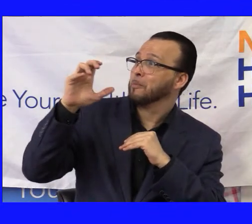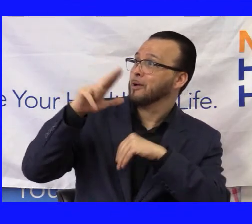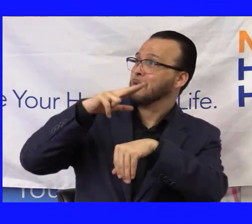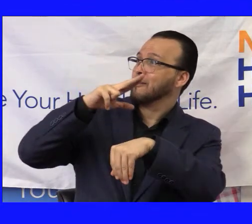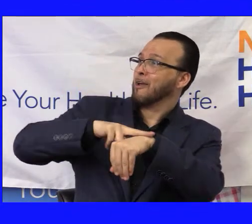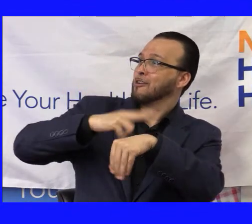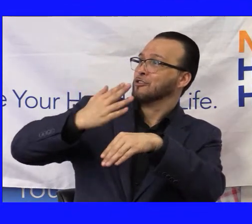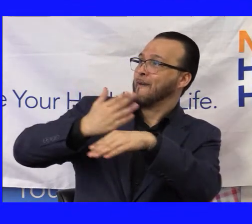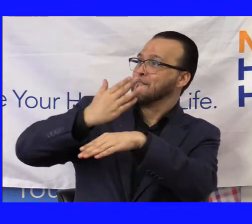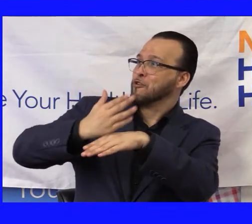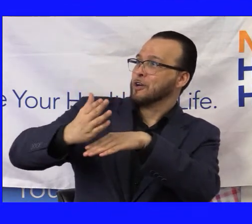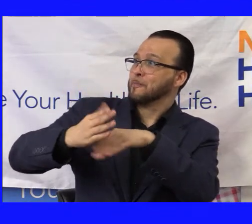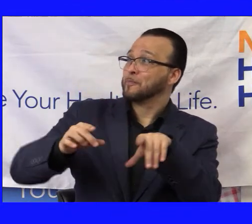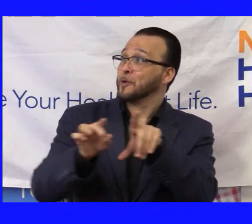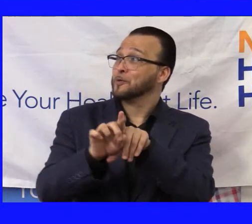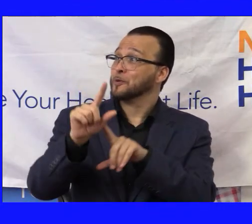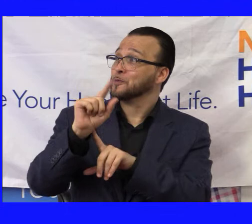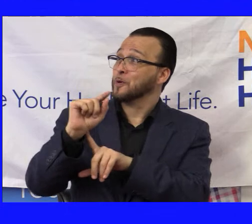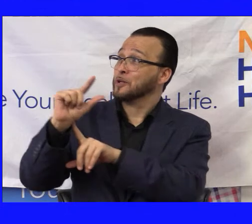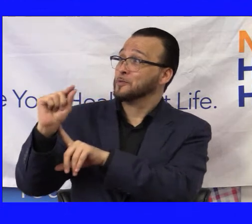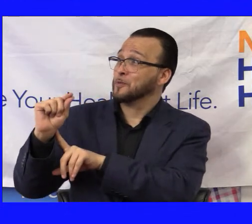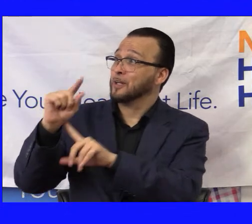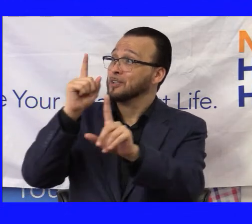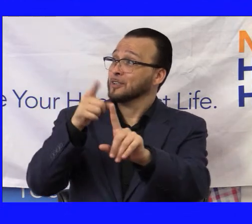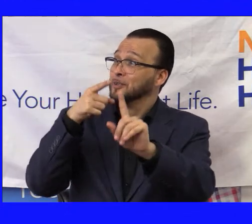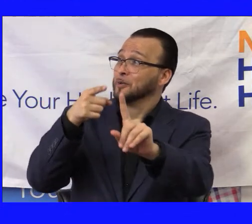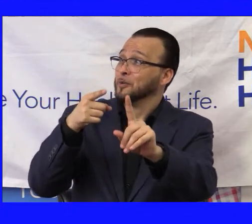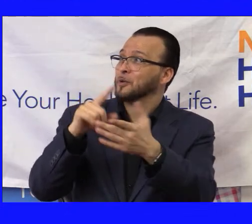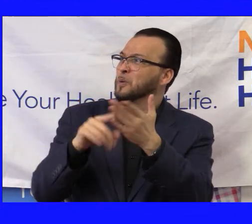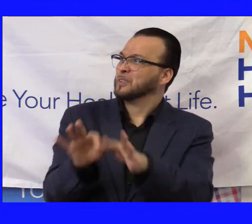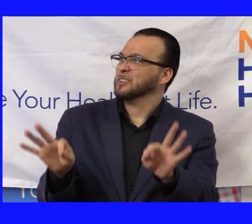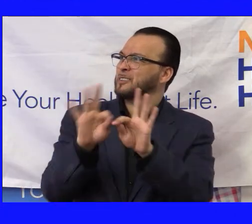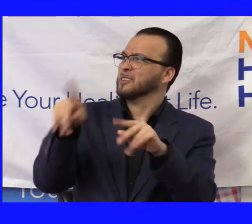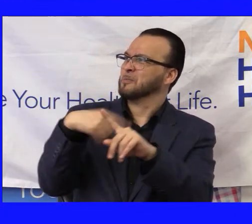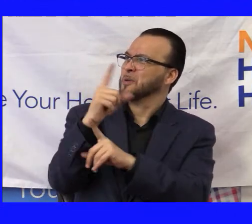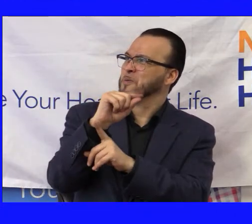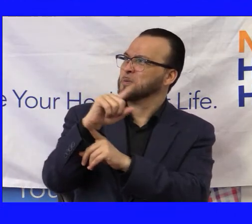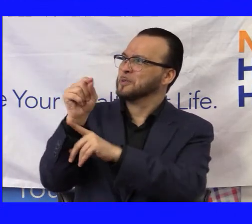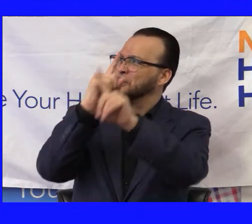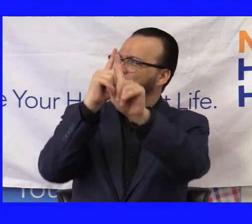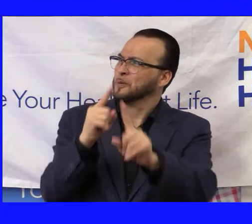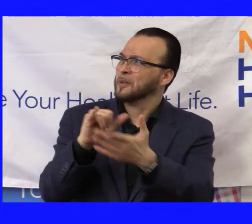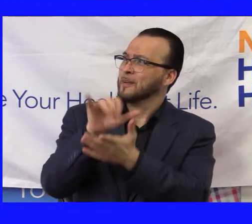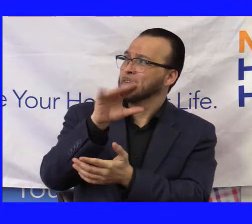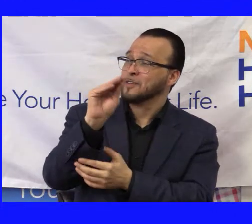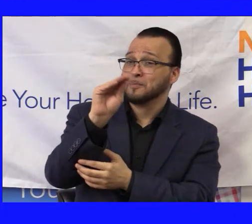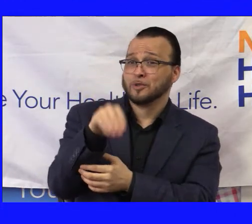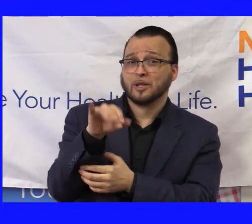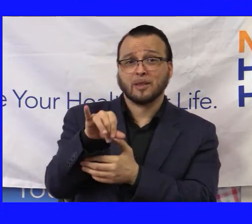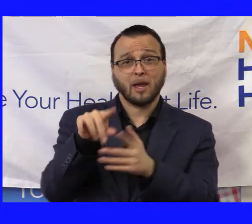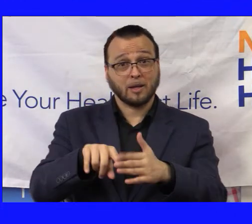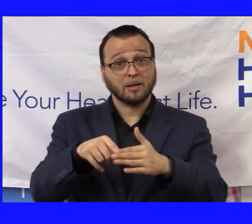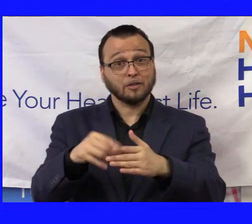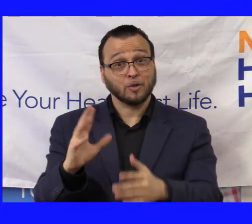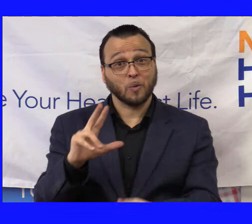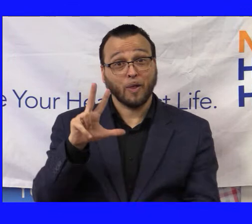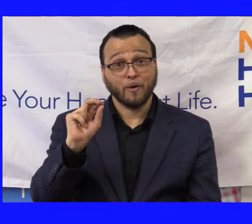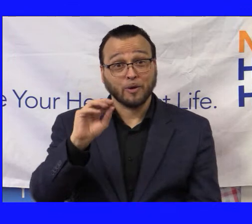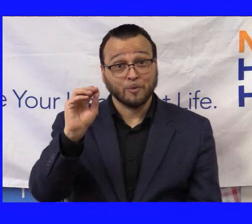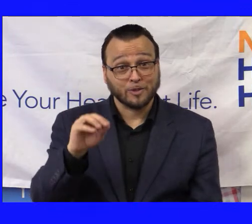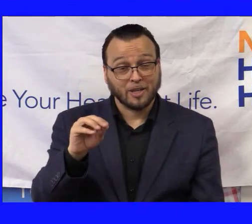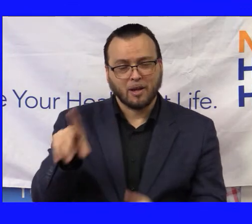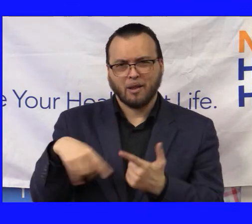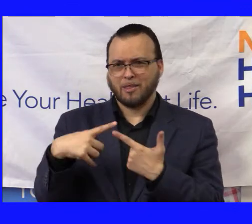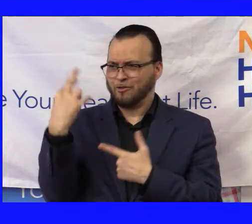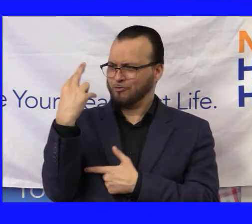national average and our 2020 stretch goal. What's significant about that 2020 stretch goal of 50% is that it initially was 30%. And